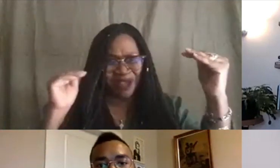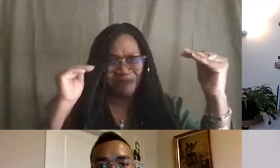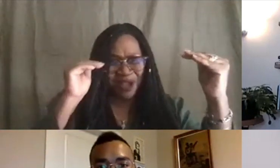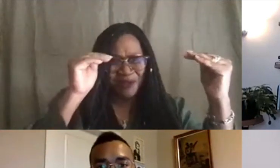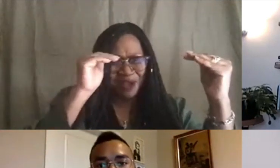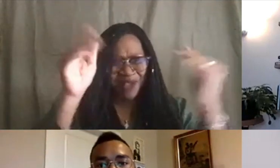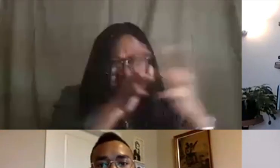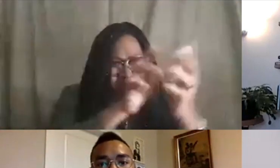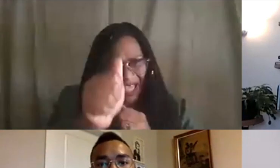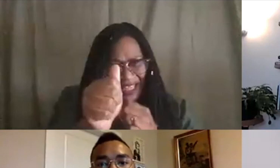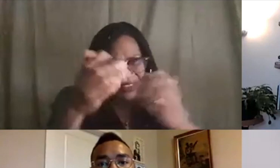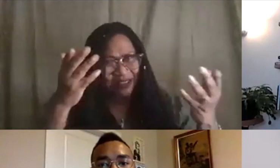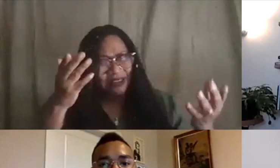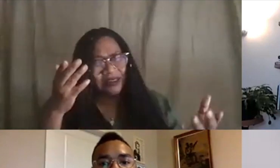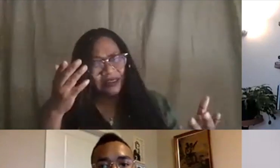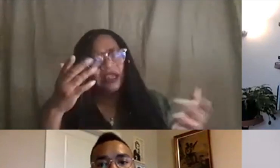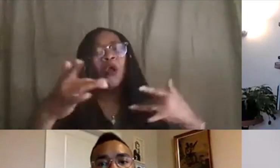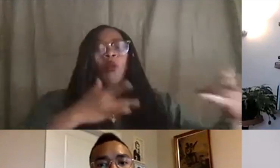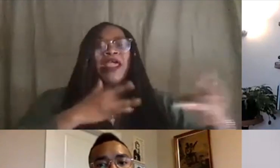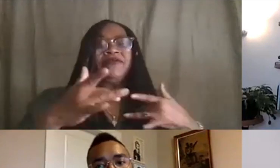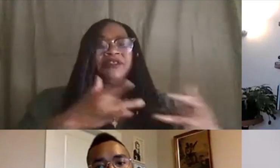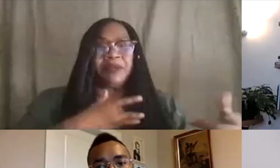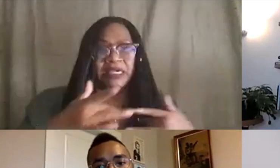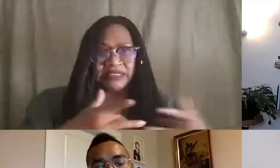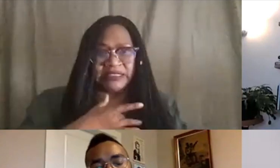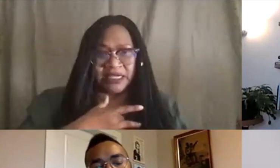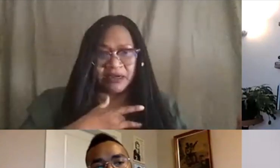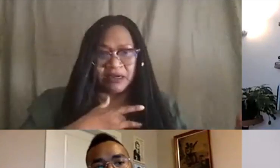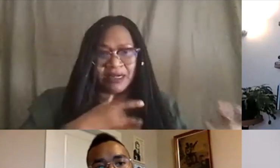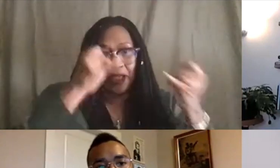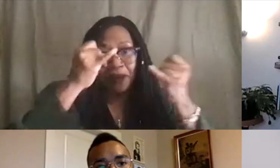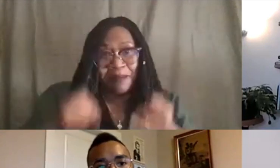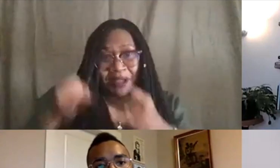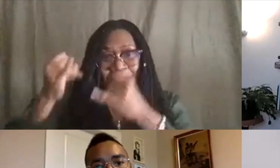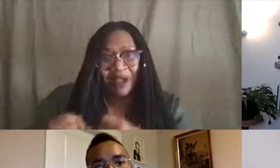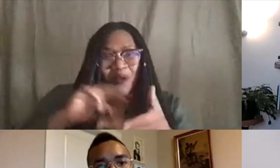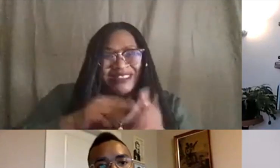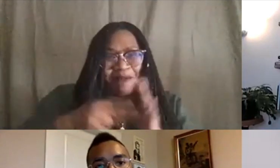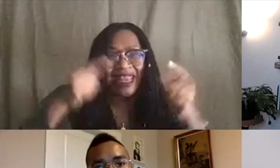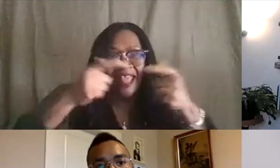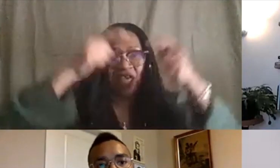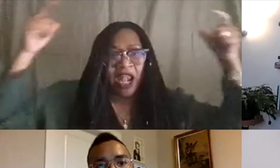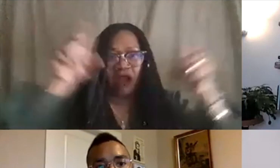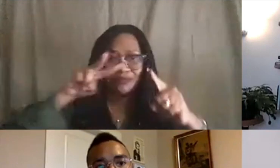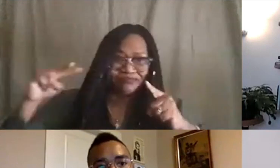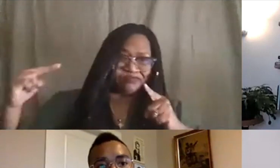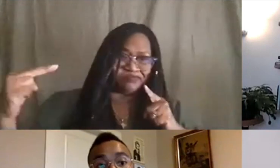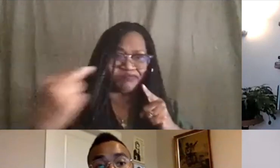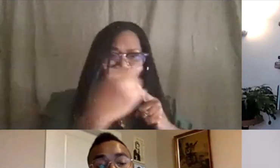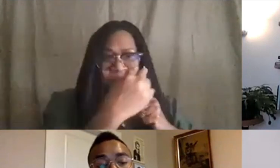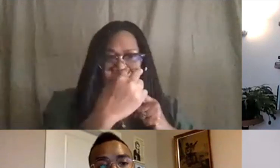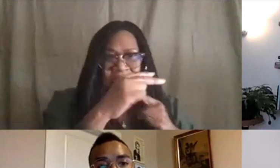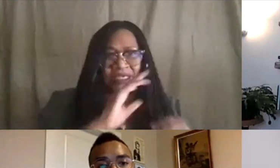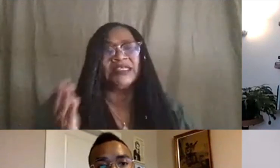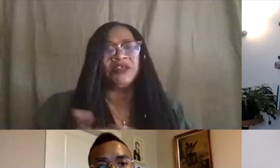to be considerate of what death and brutality and traumatic visuals mean in a larger context to the state and to the society as a whole, this